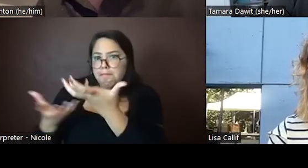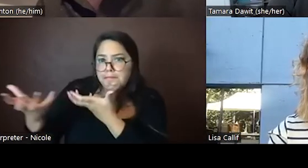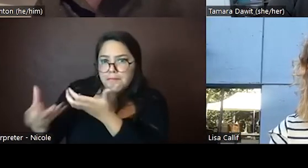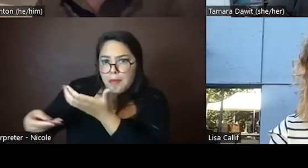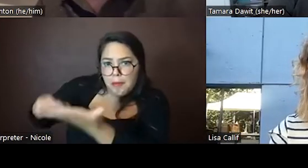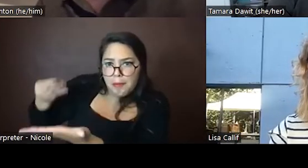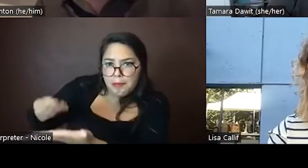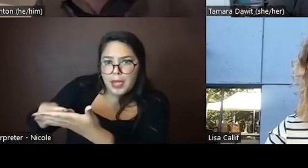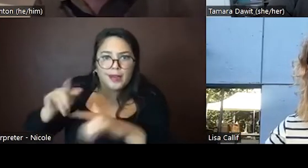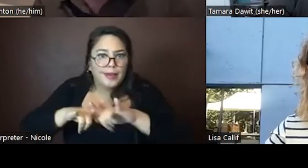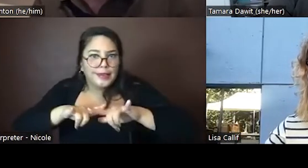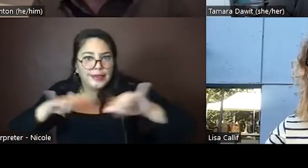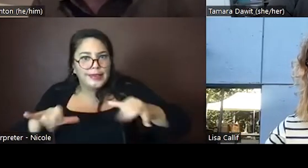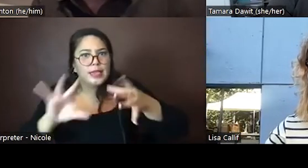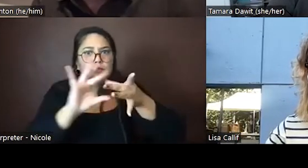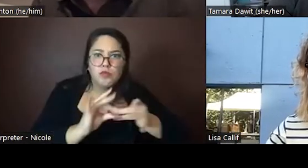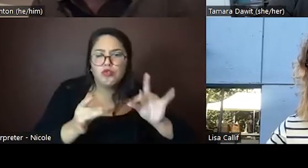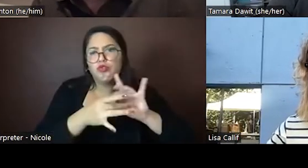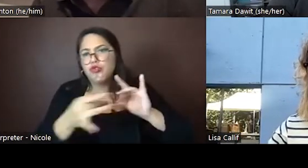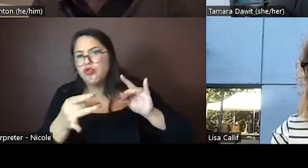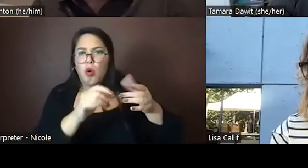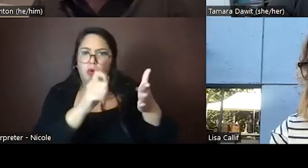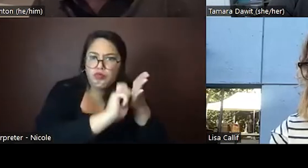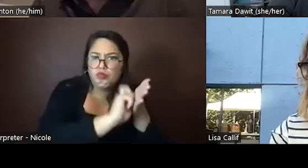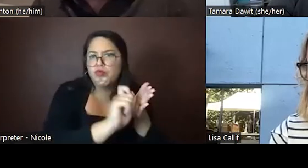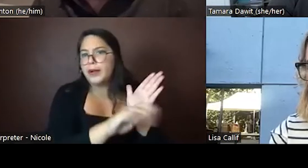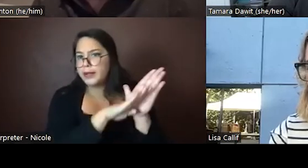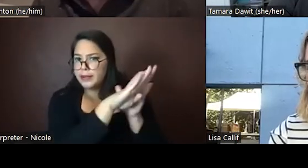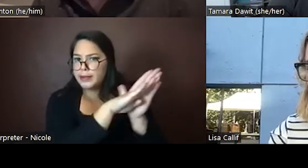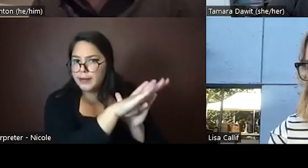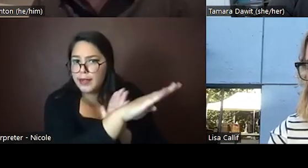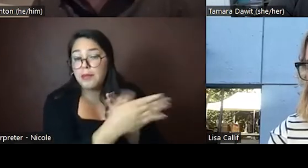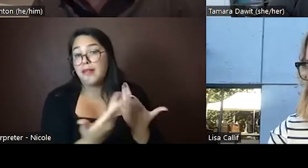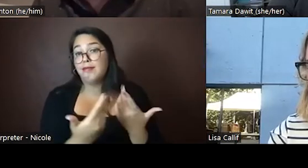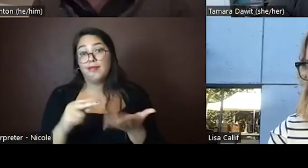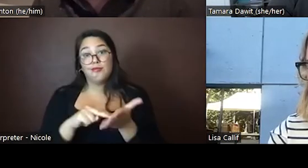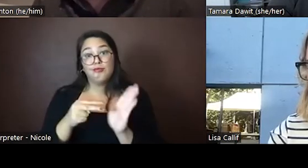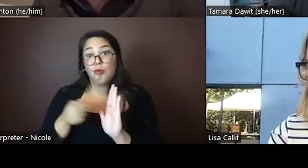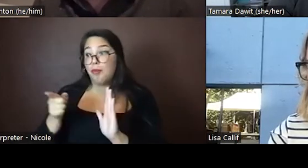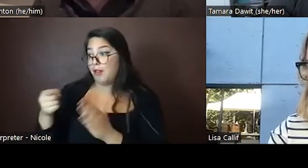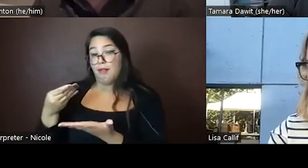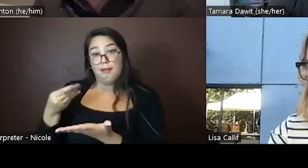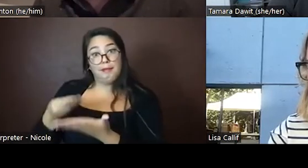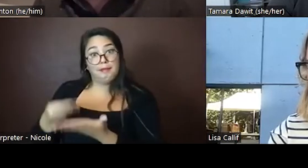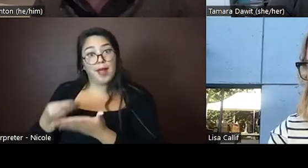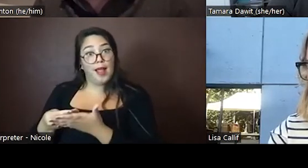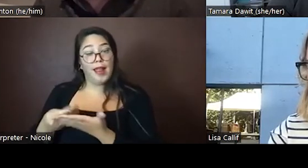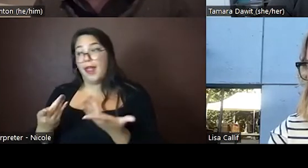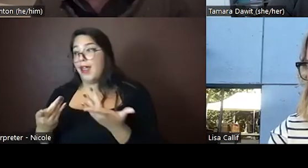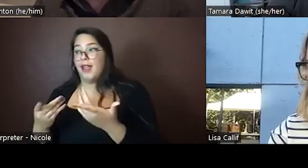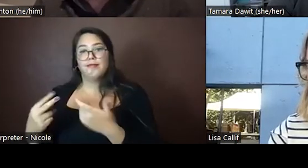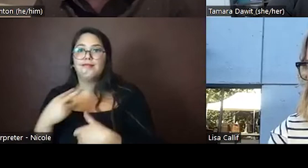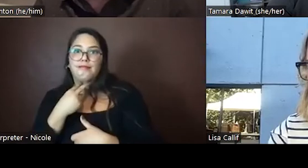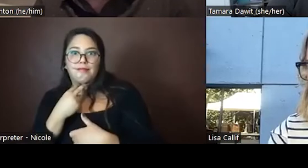that they're telling their stories. And usually with the decision makers and their certain structures are kind